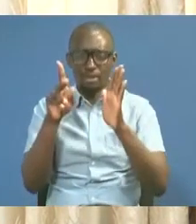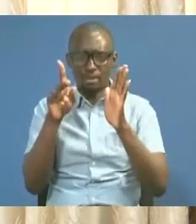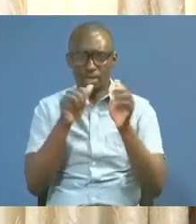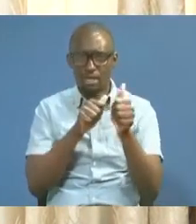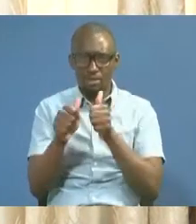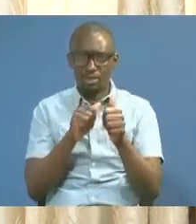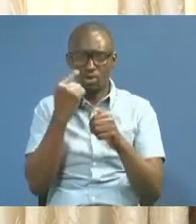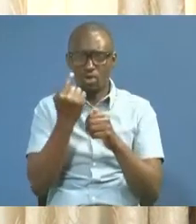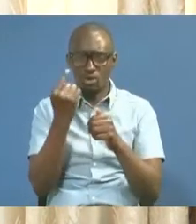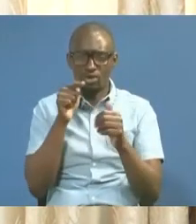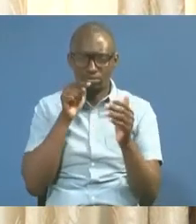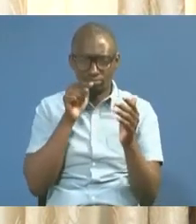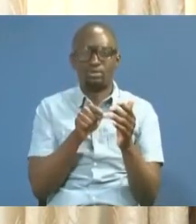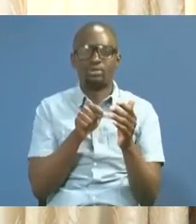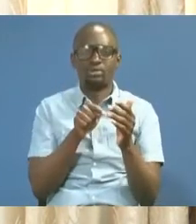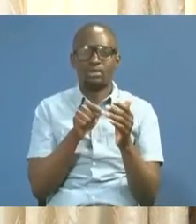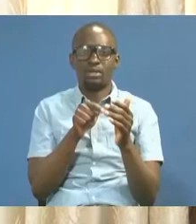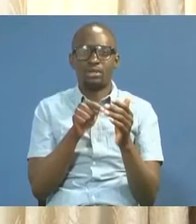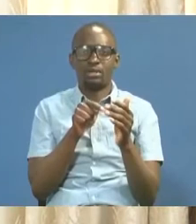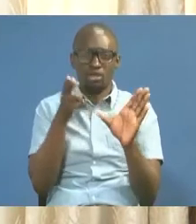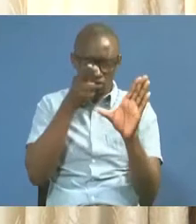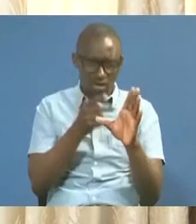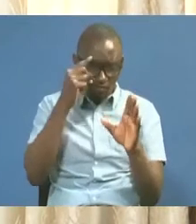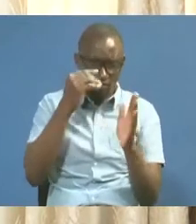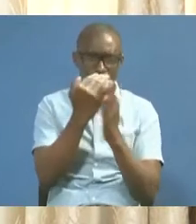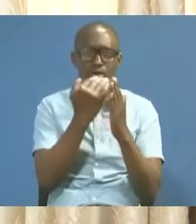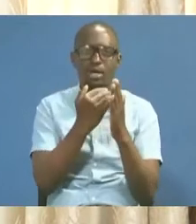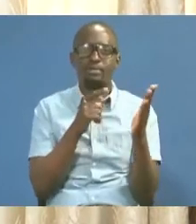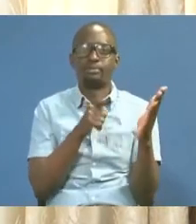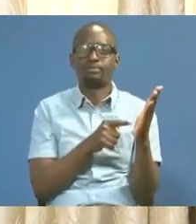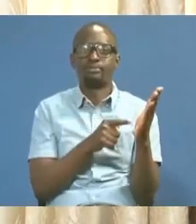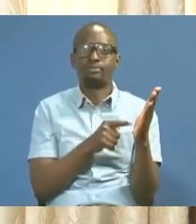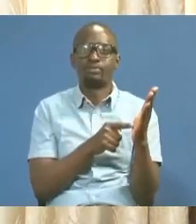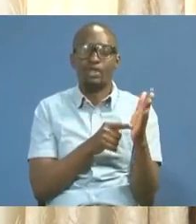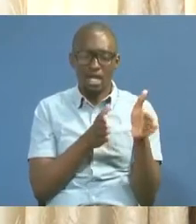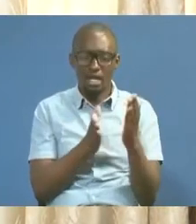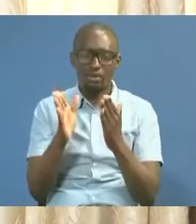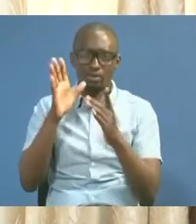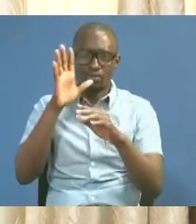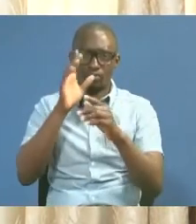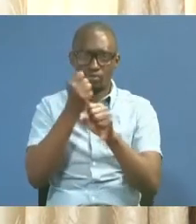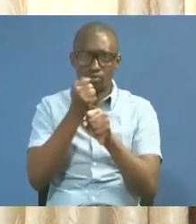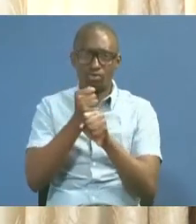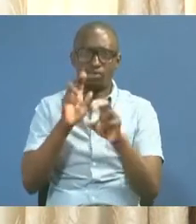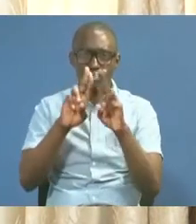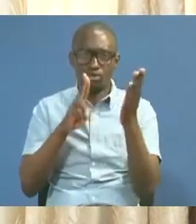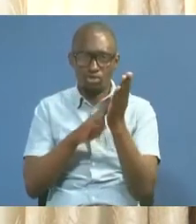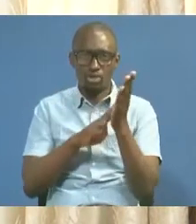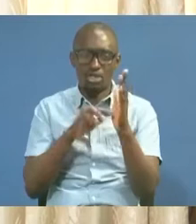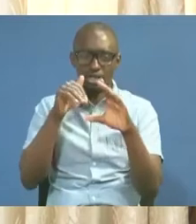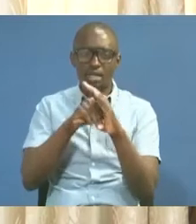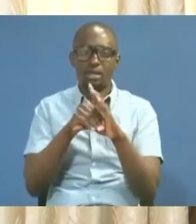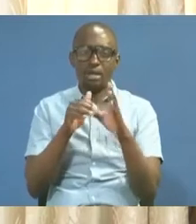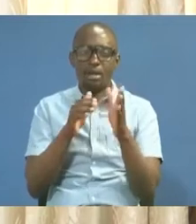those students who have been admitted into this program will actually be allowed to take units from Department of Public